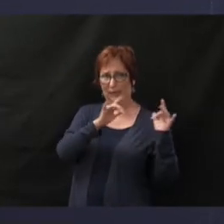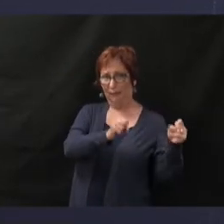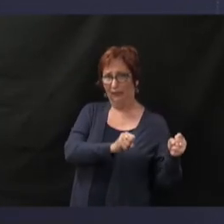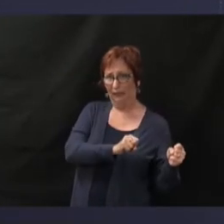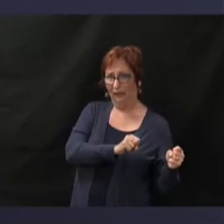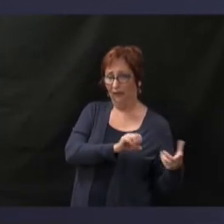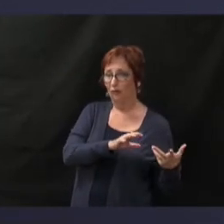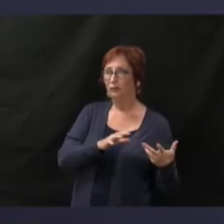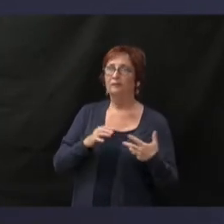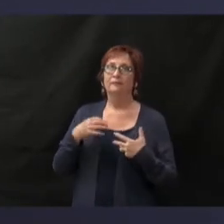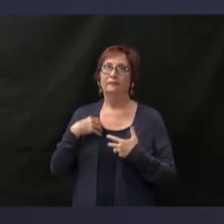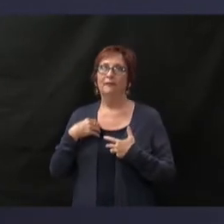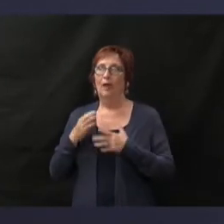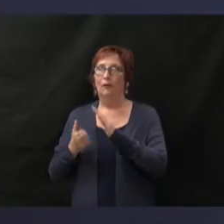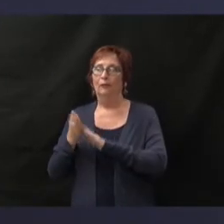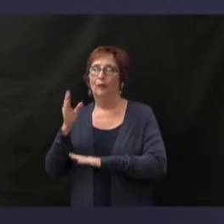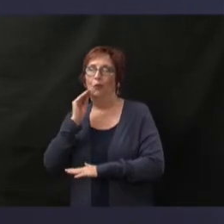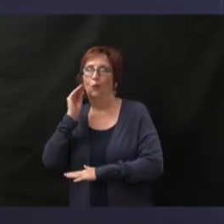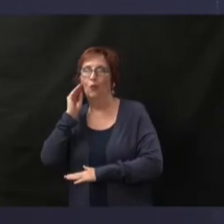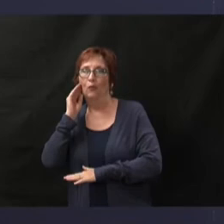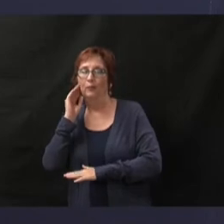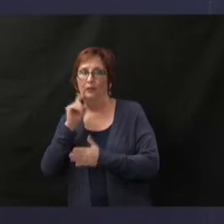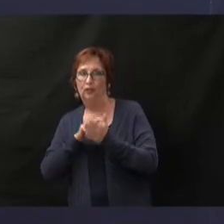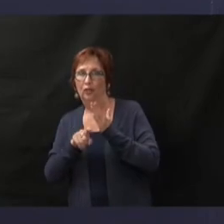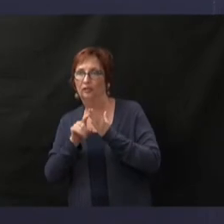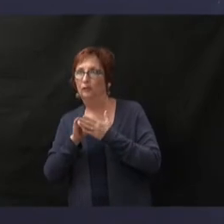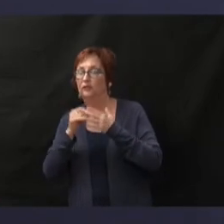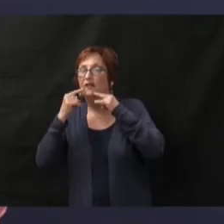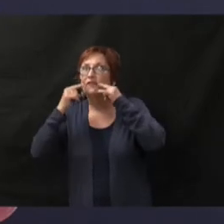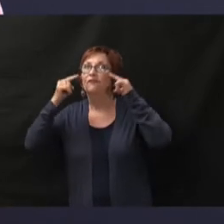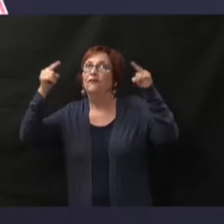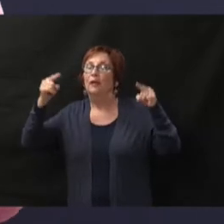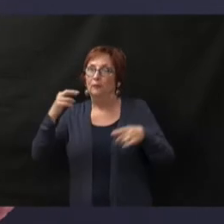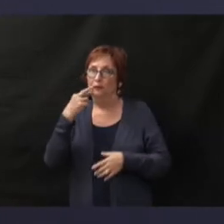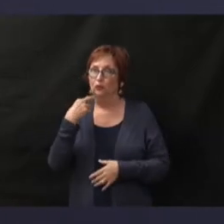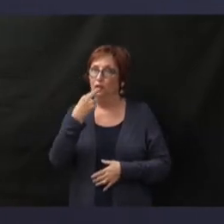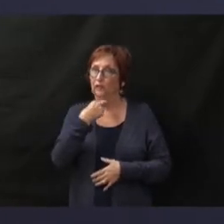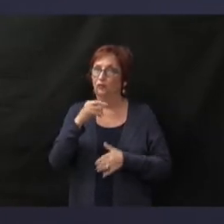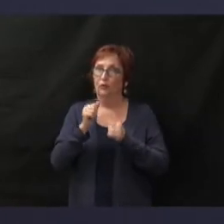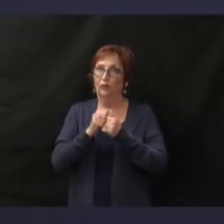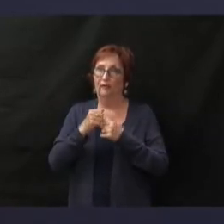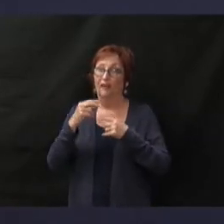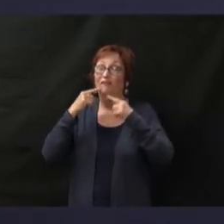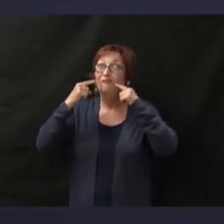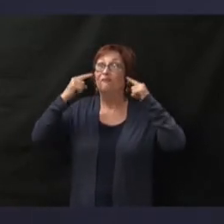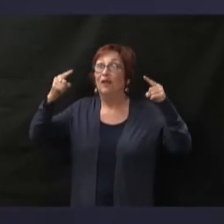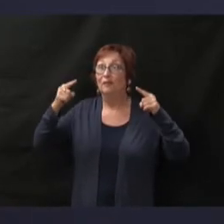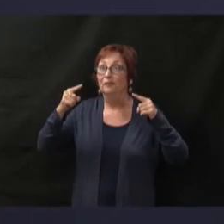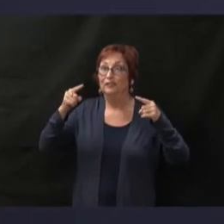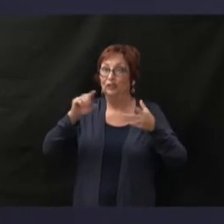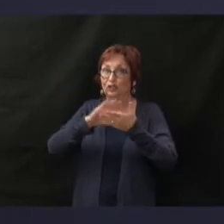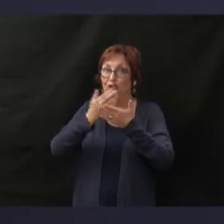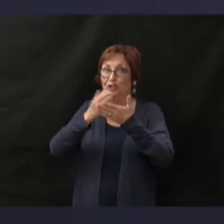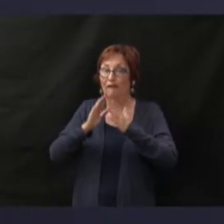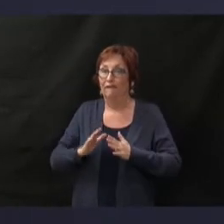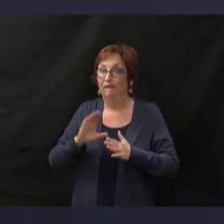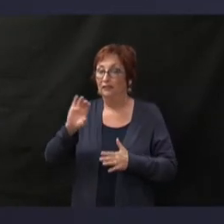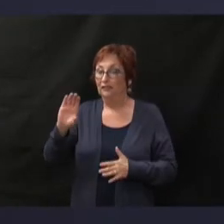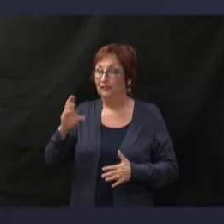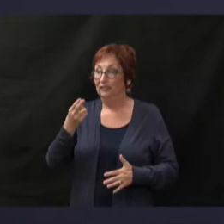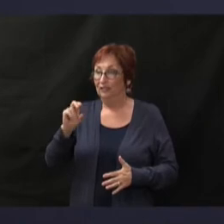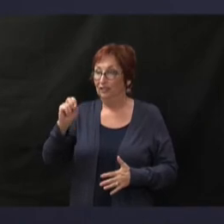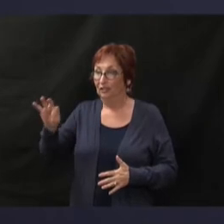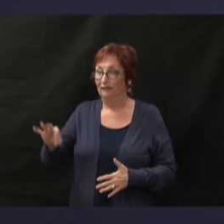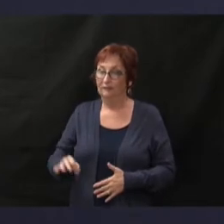it was like a very famous restaurant with a very famous chef. So Schwa in Wicker Park. Anyway, I didn't